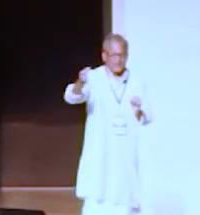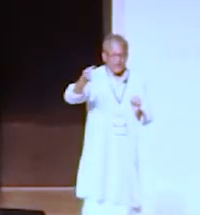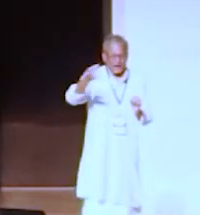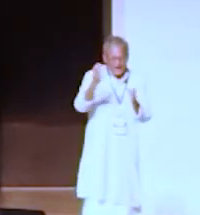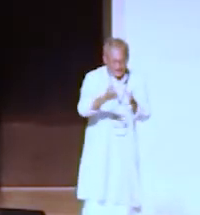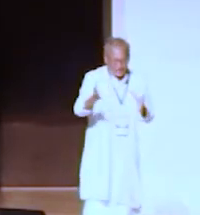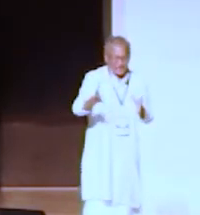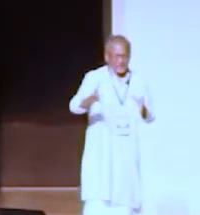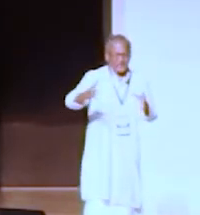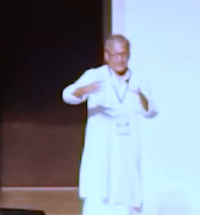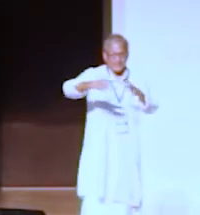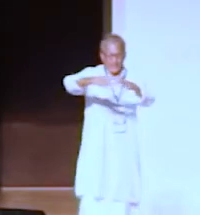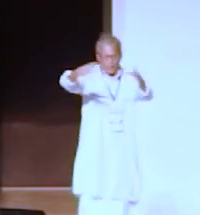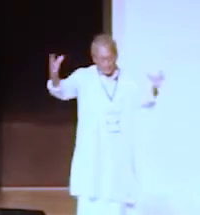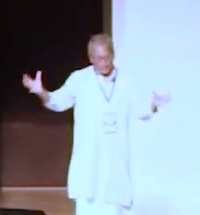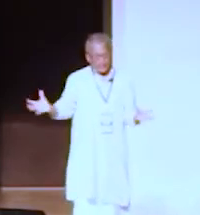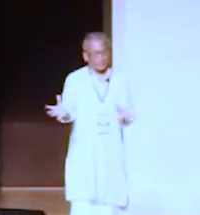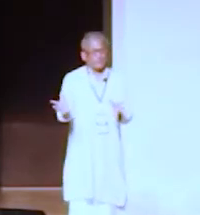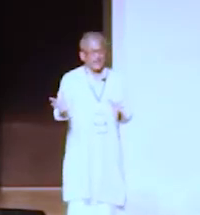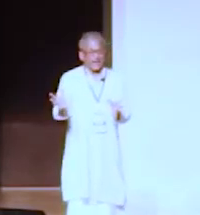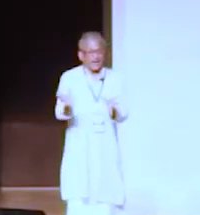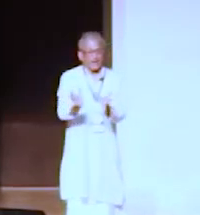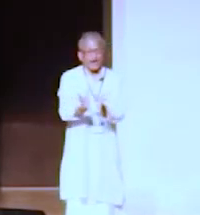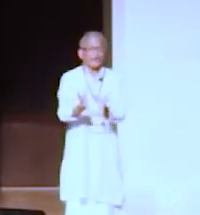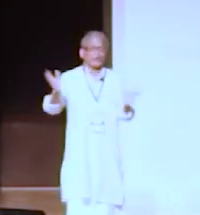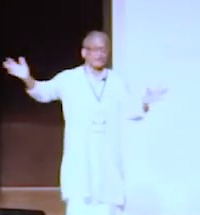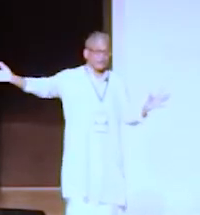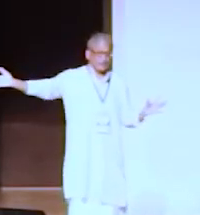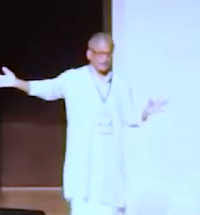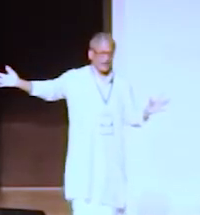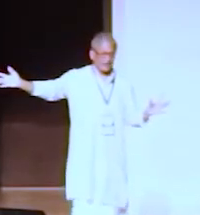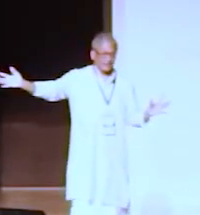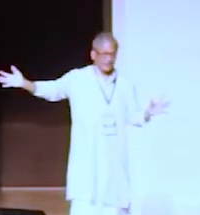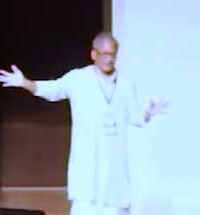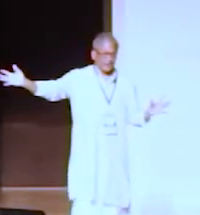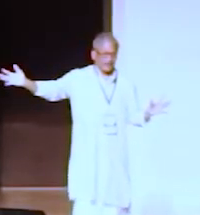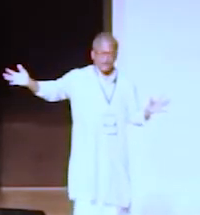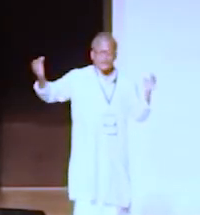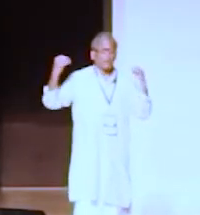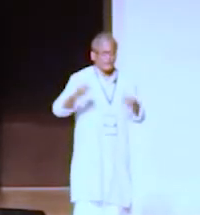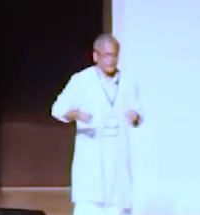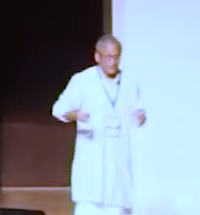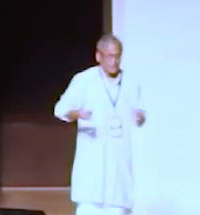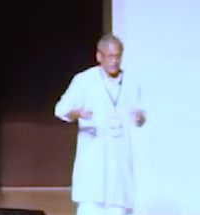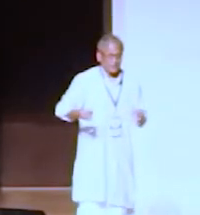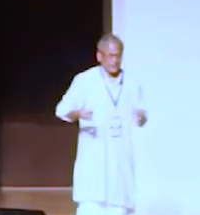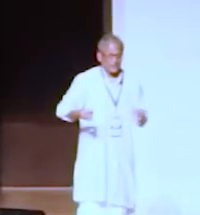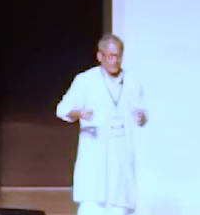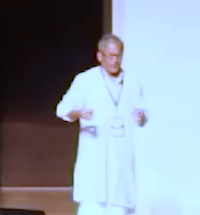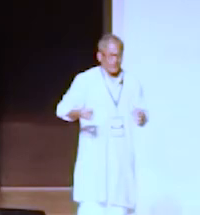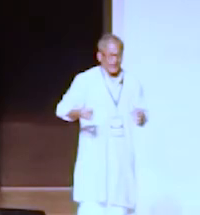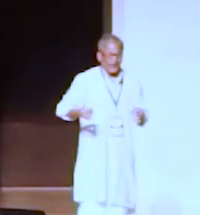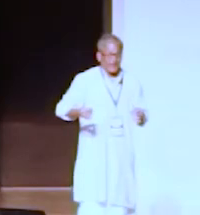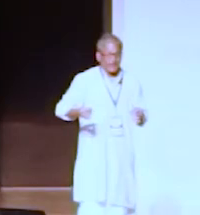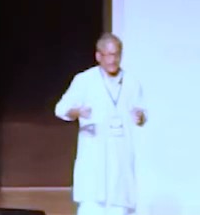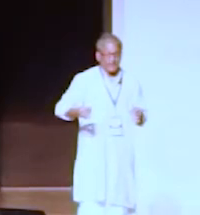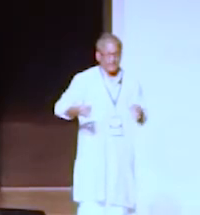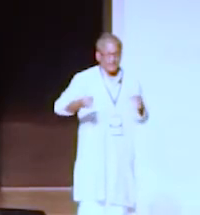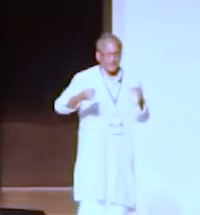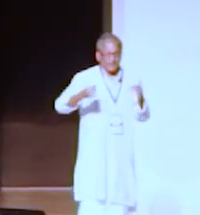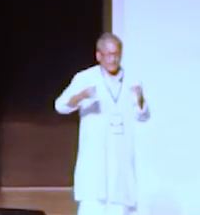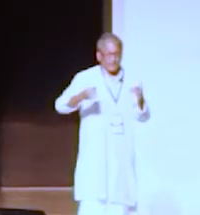about, ideas are great, the ecosystem and how it's going to go to scale is the most important problem we have to solve.